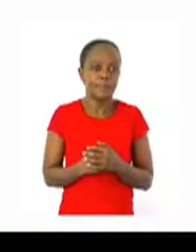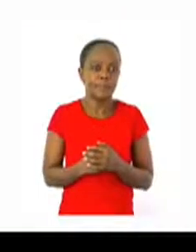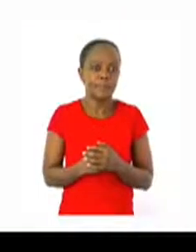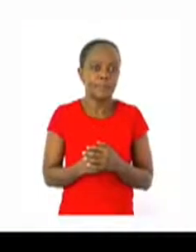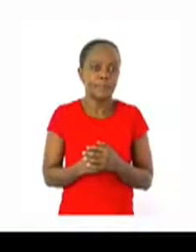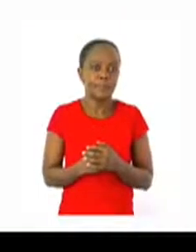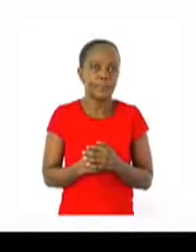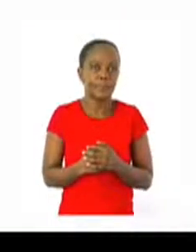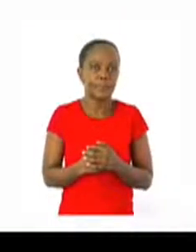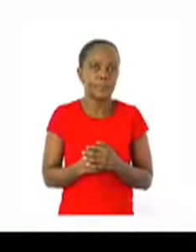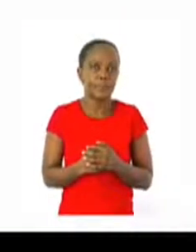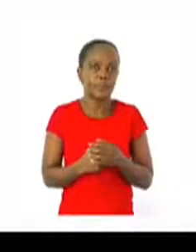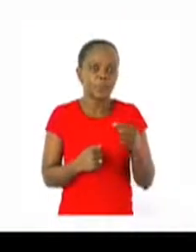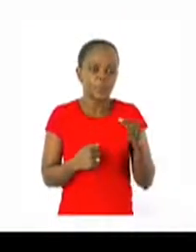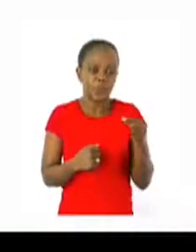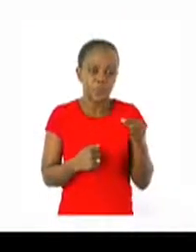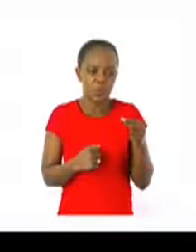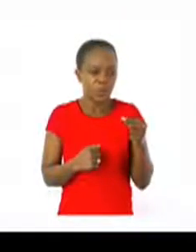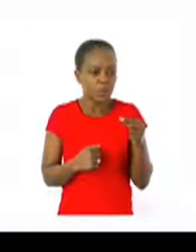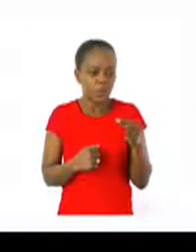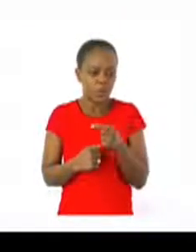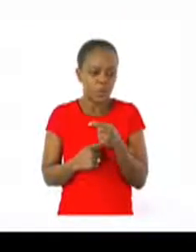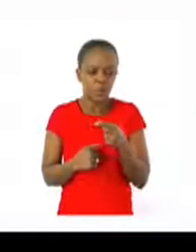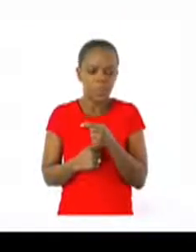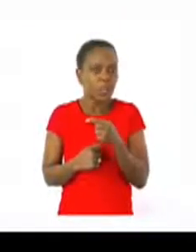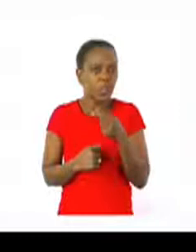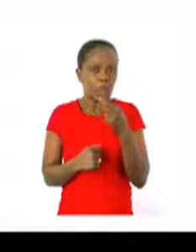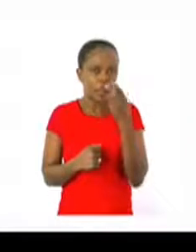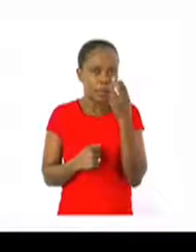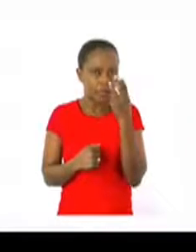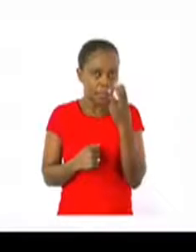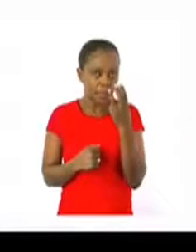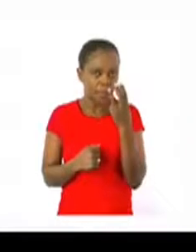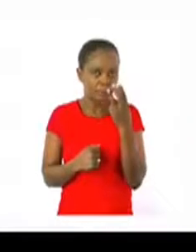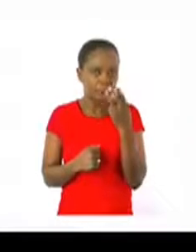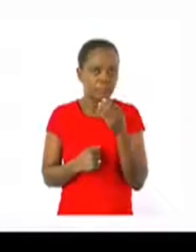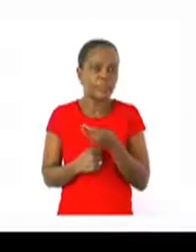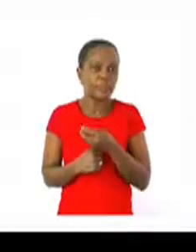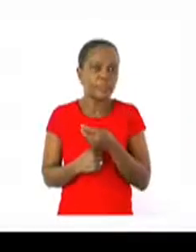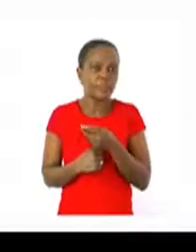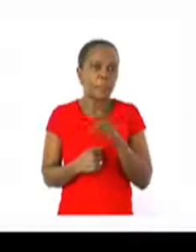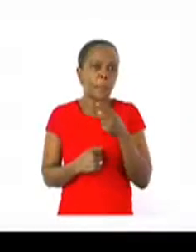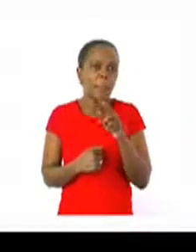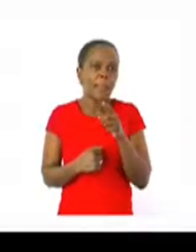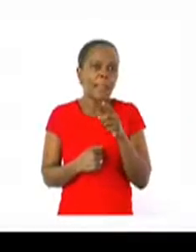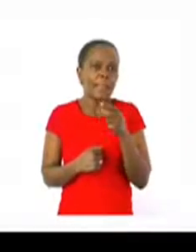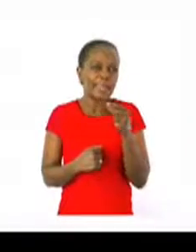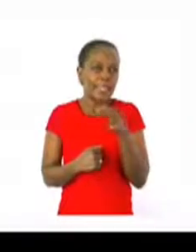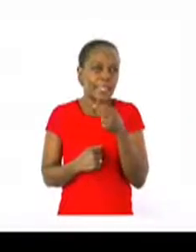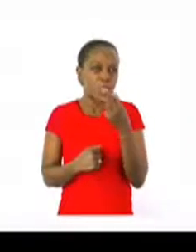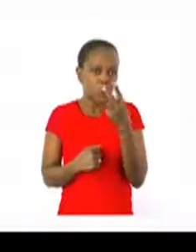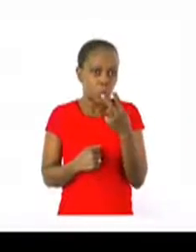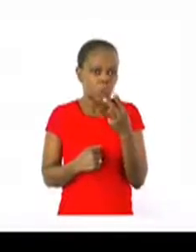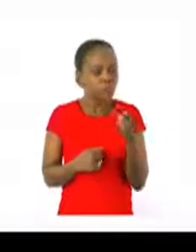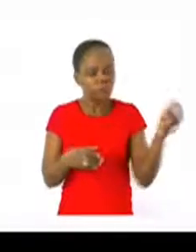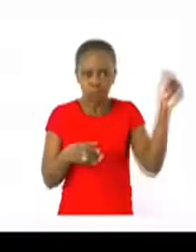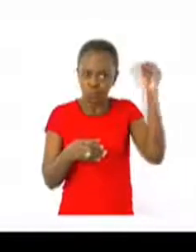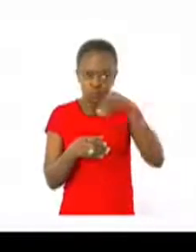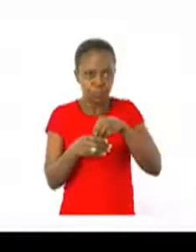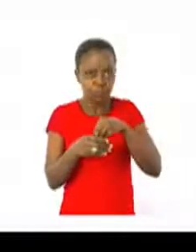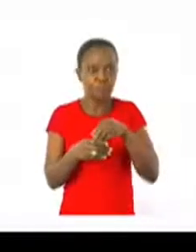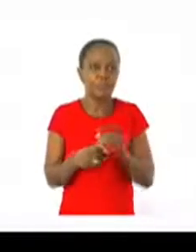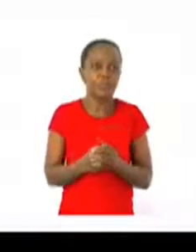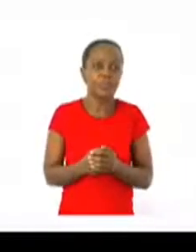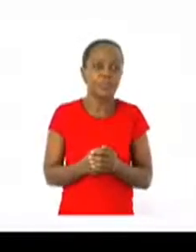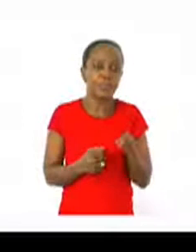This is for grade 3s, but grade 2s, I know you can do this, so feel free to join in. My friend here is